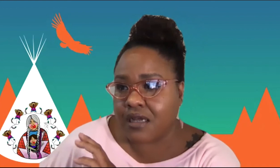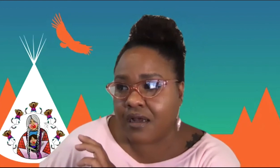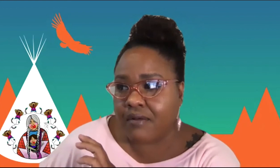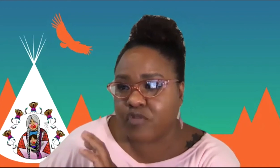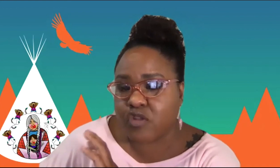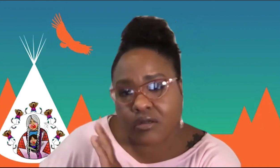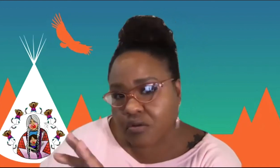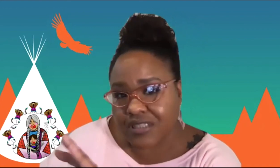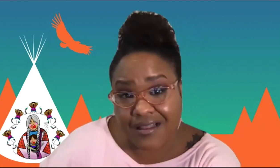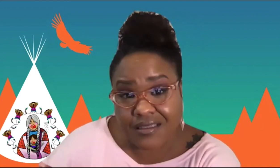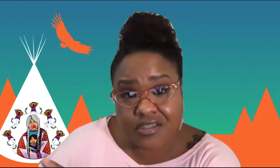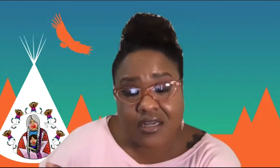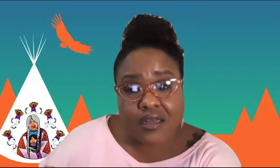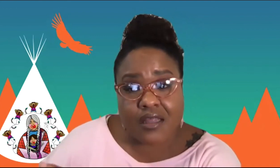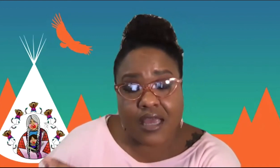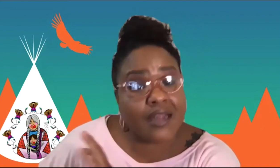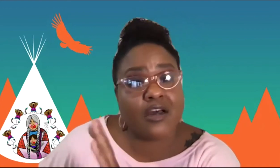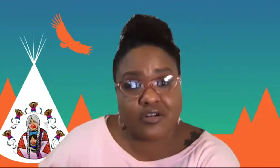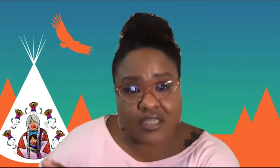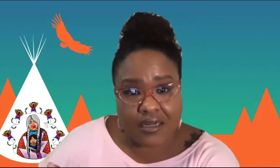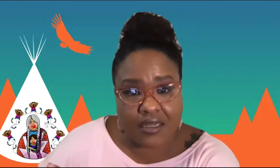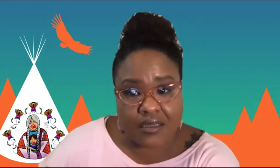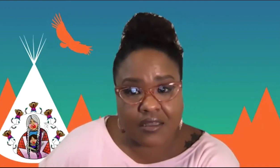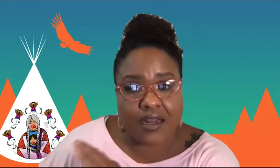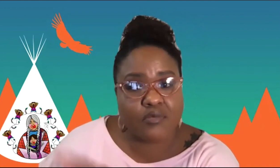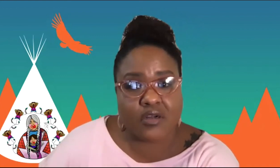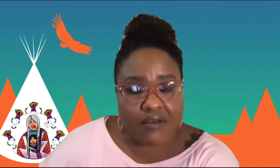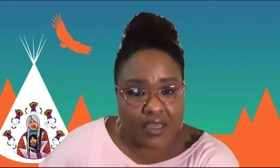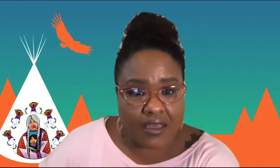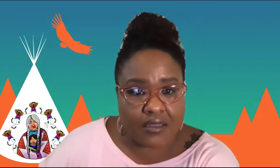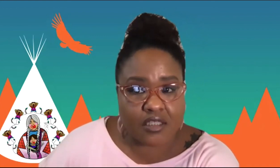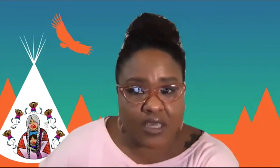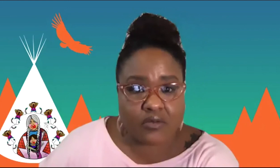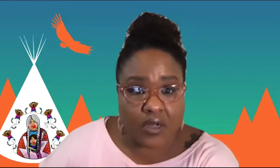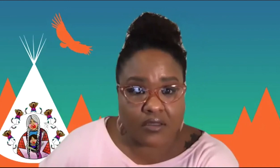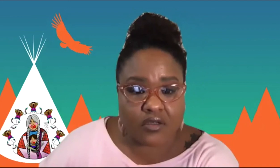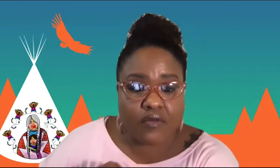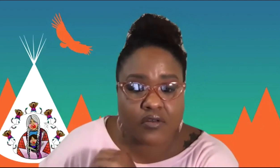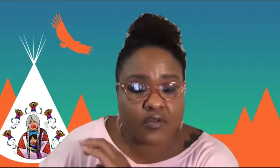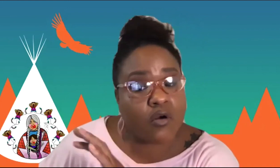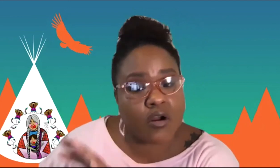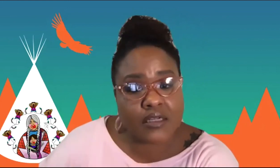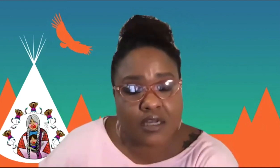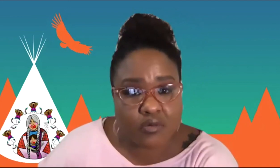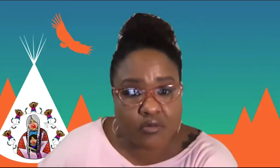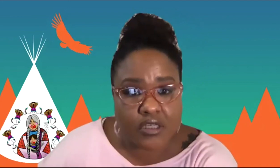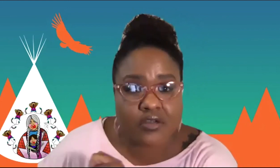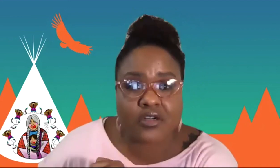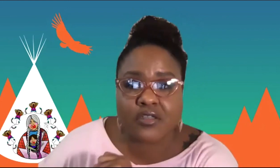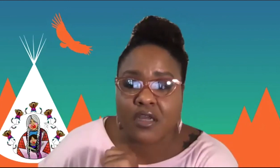and cultural knowledge and understanding that helps her navigate the space well. So if those of you are in touch